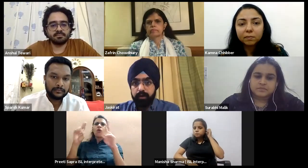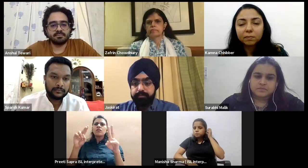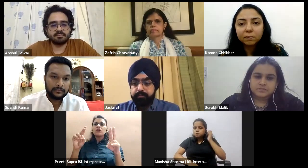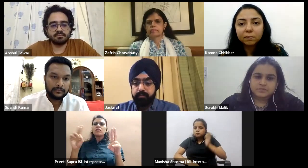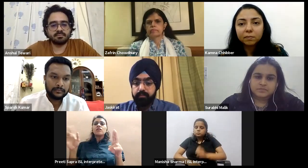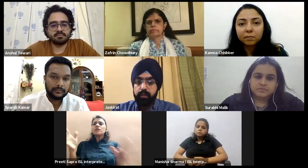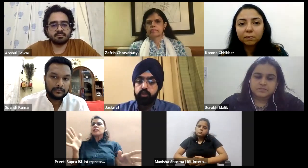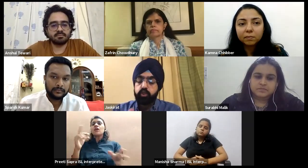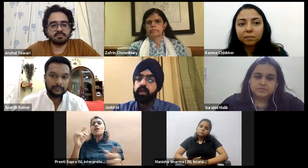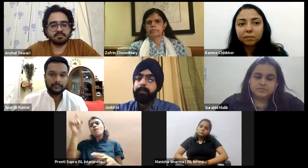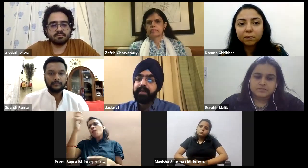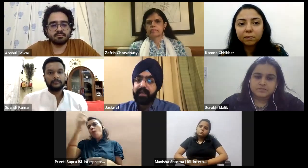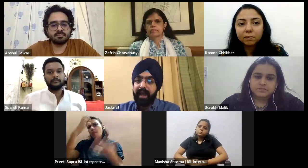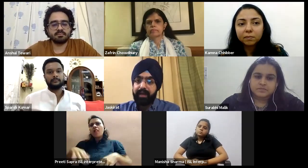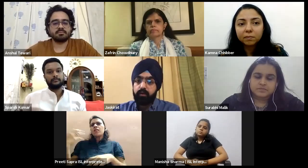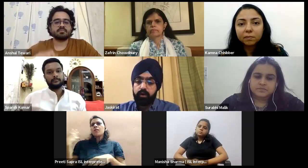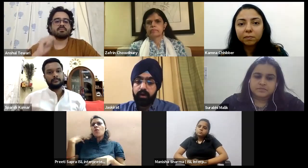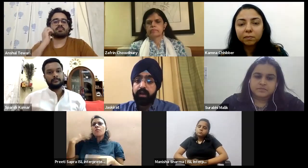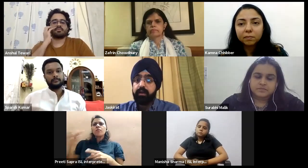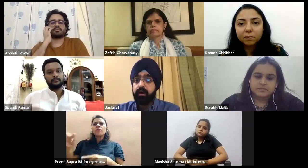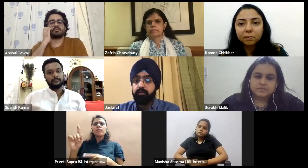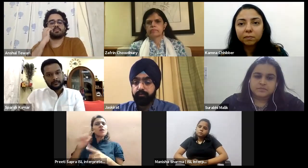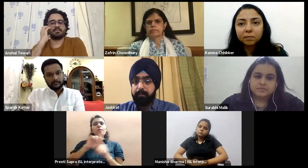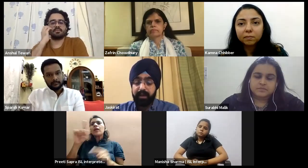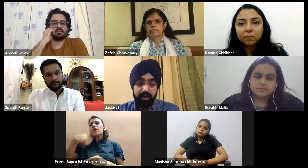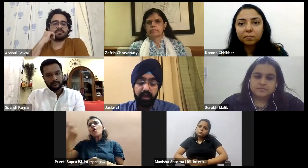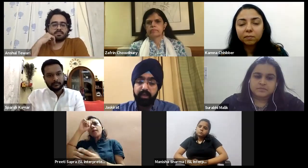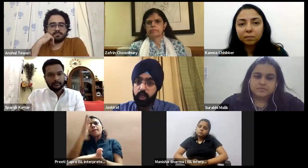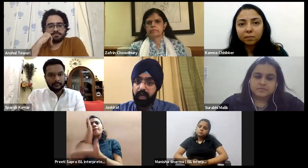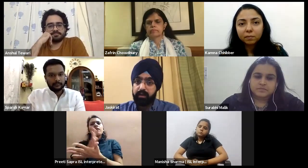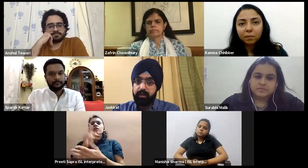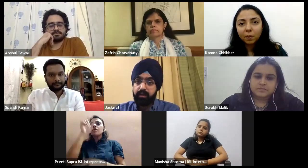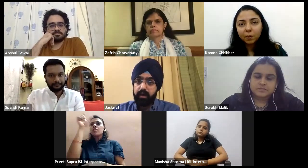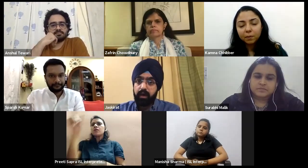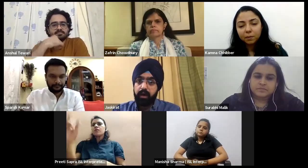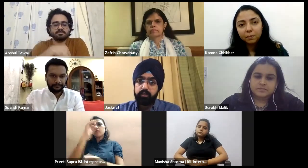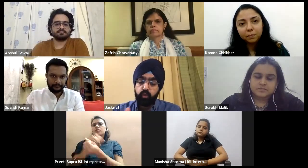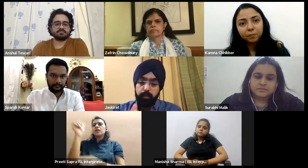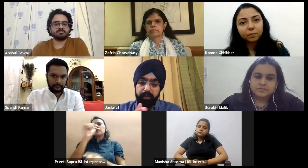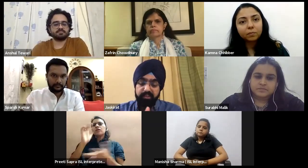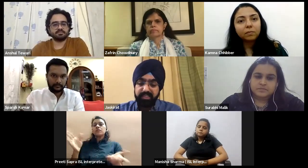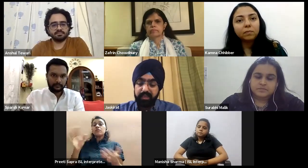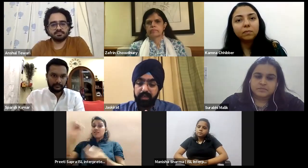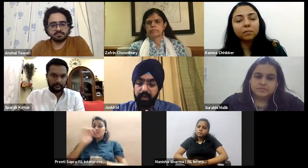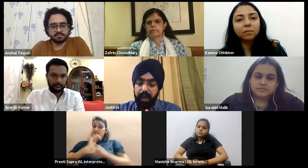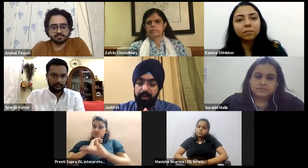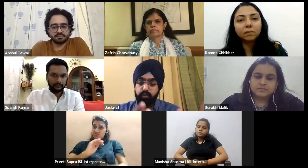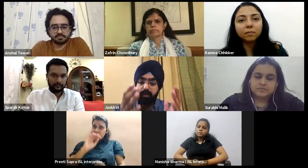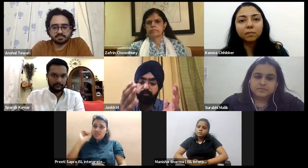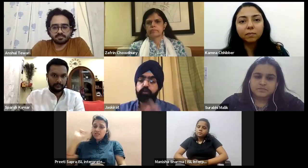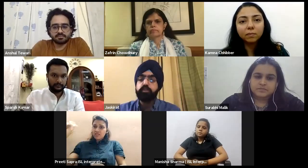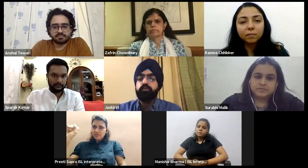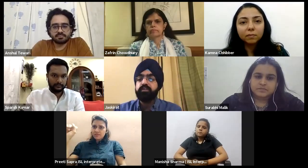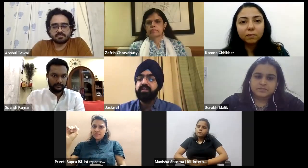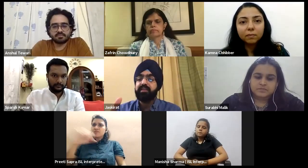interviewed her to show the impact it had on her and her family and her young child, to